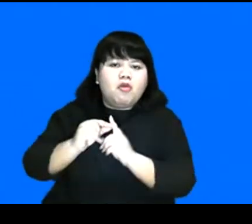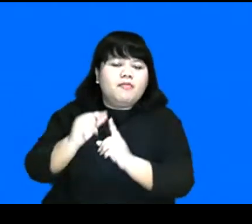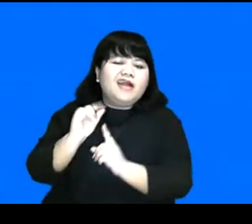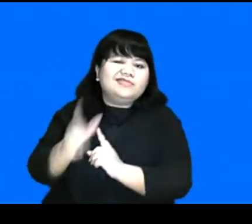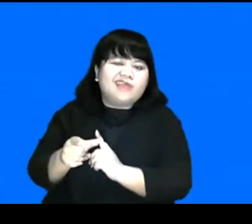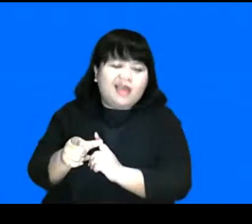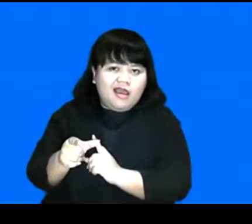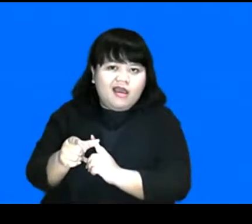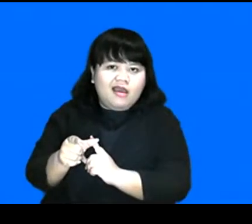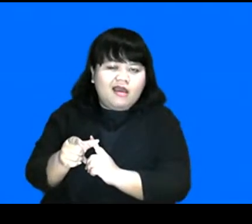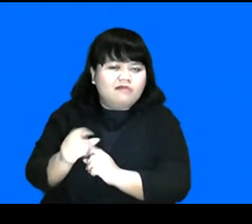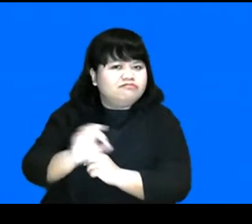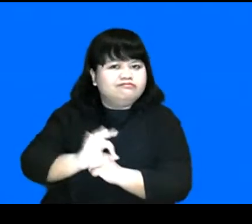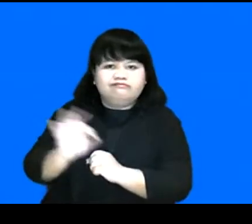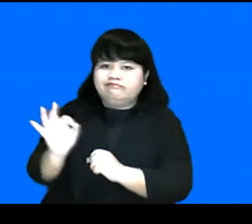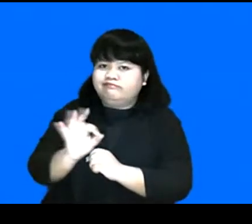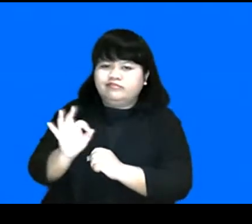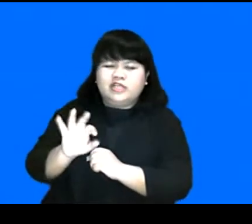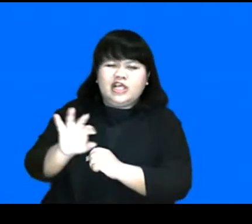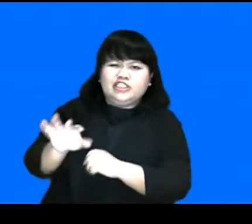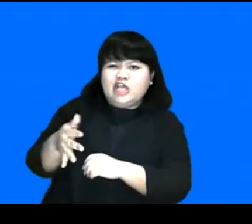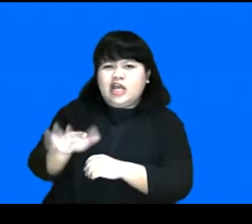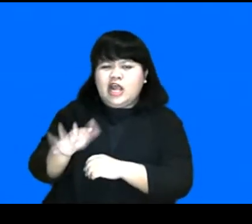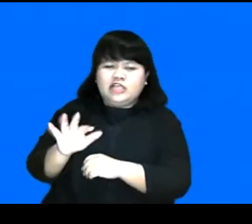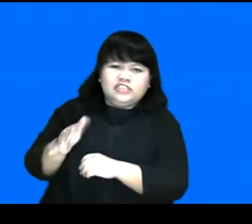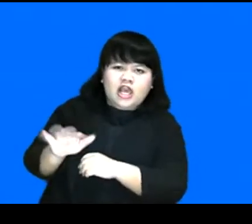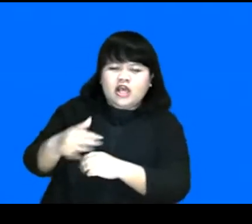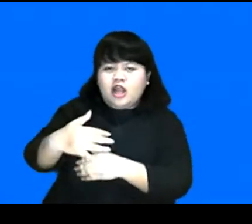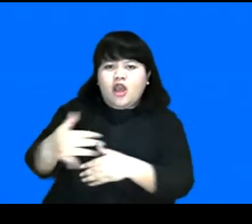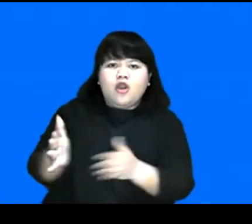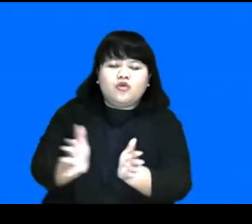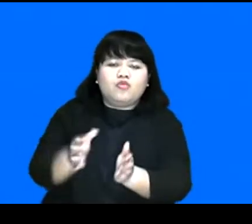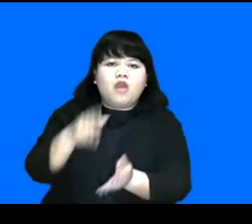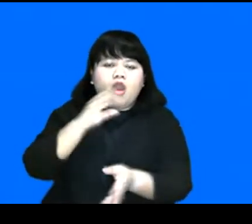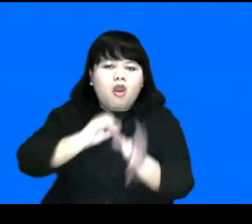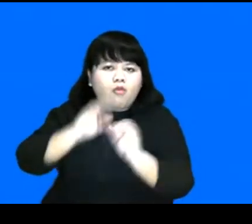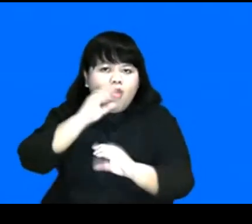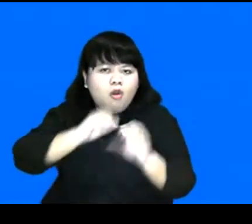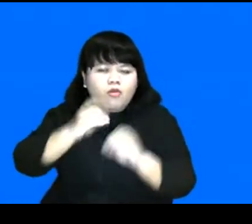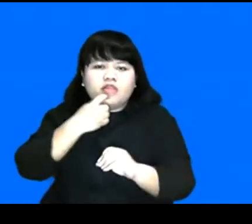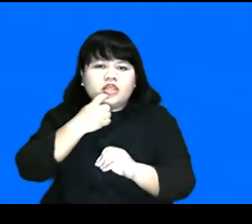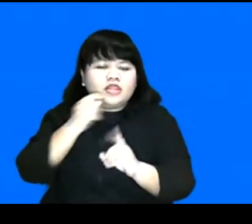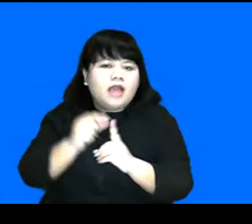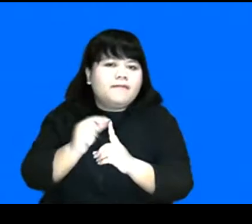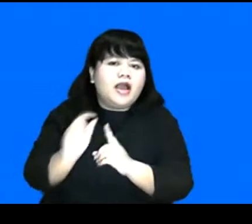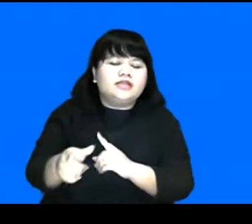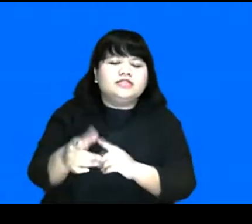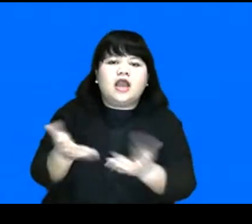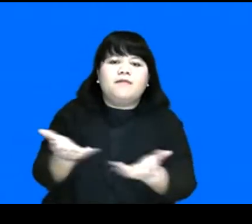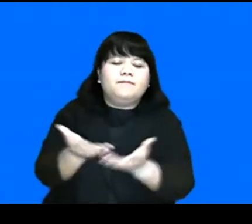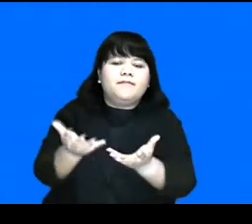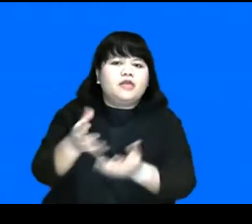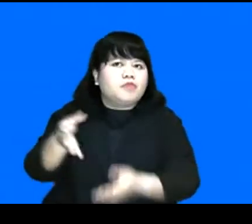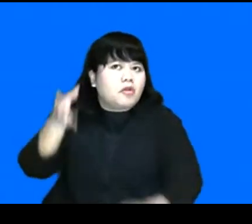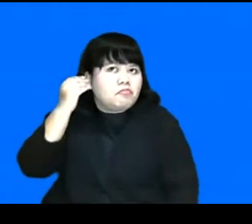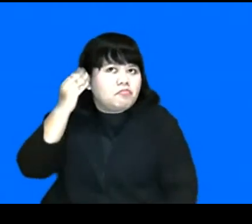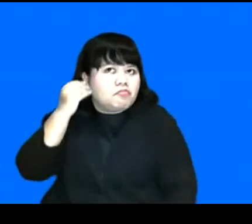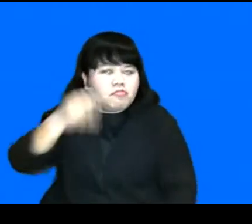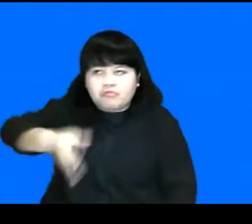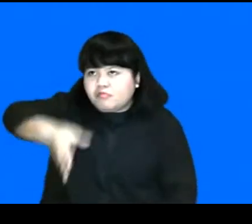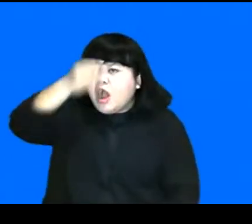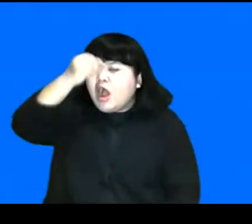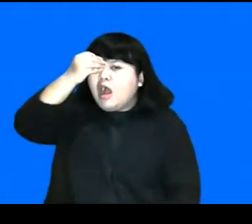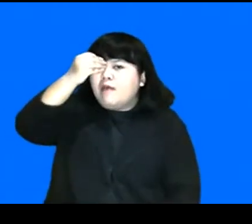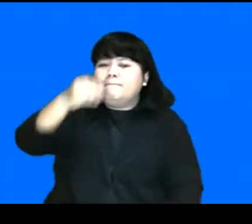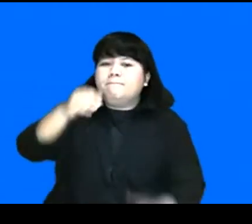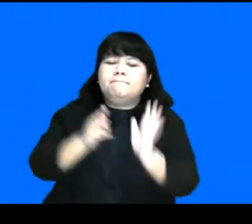ourselves in, where so many have come together to listen and understand taxation issues, and how, of